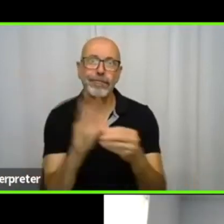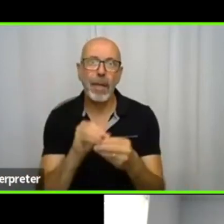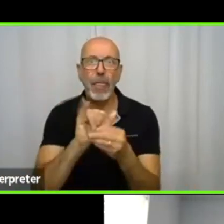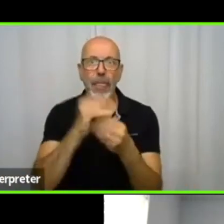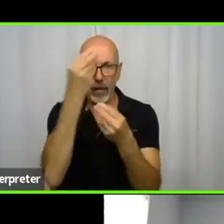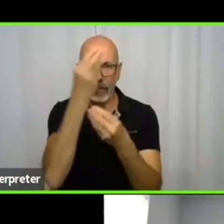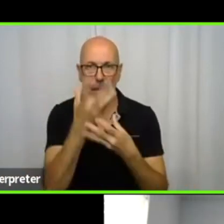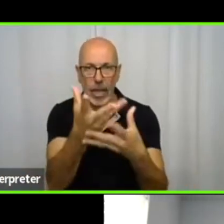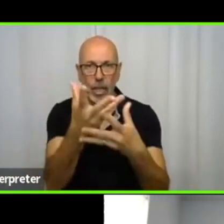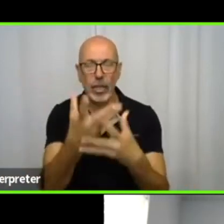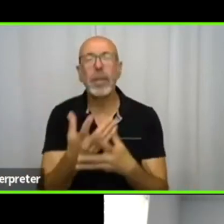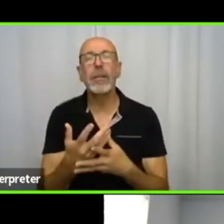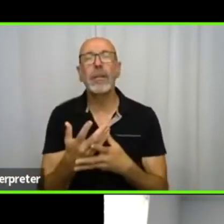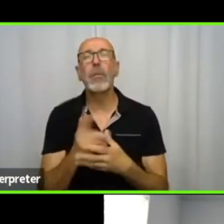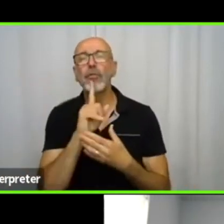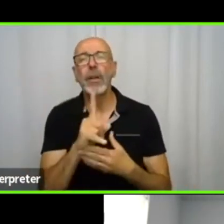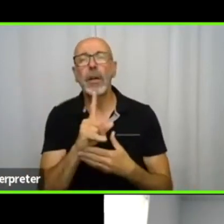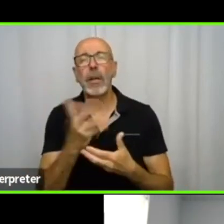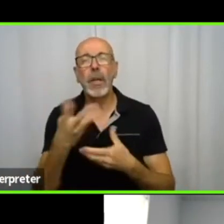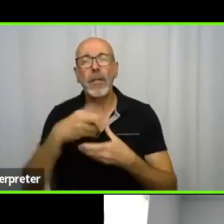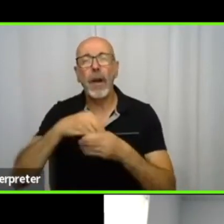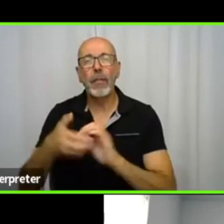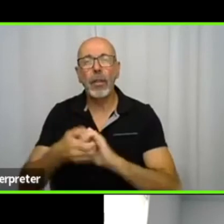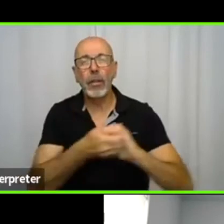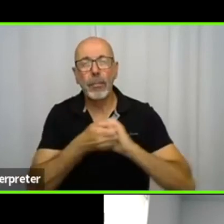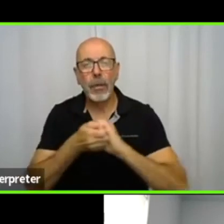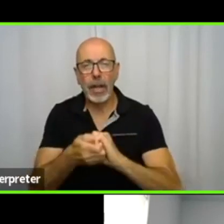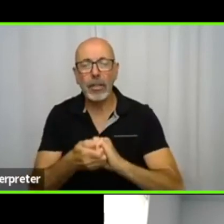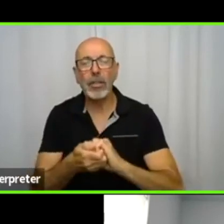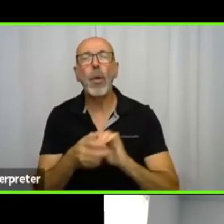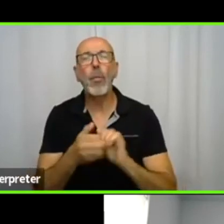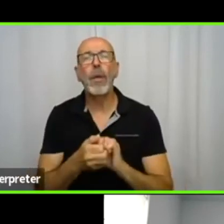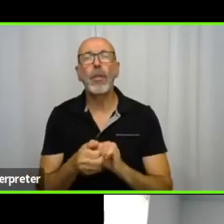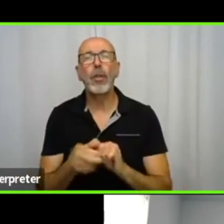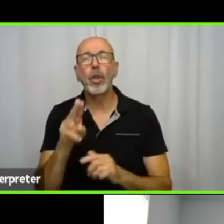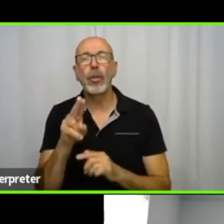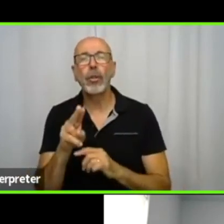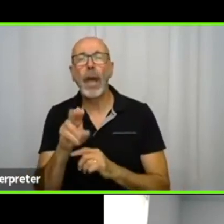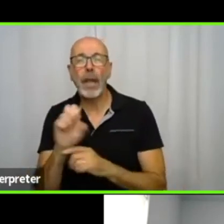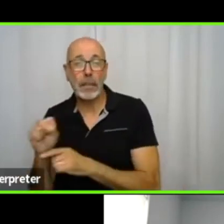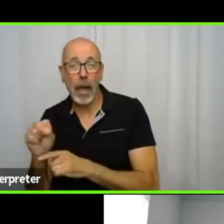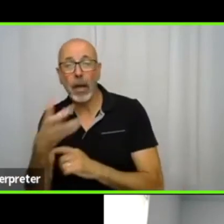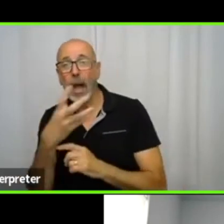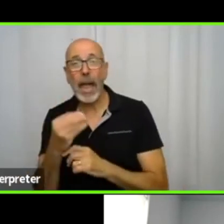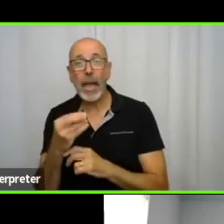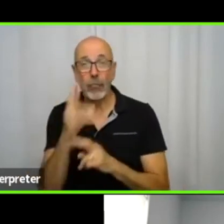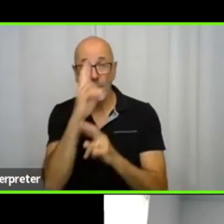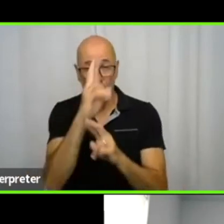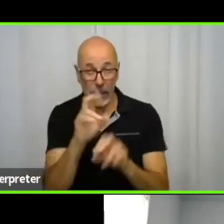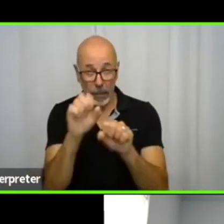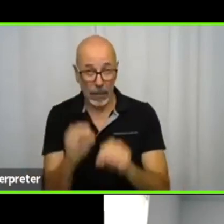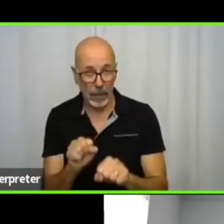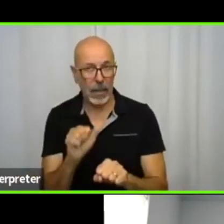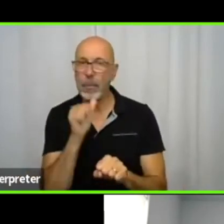the collaboration between United Spinal and RespectAbility, but it does not currently exist.